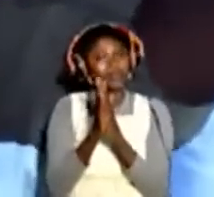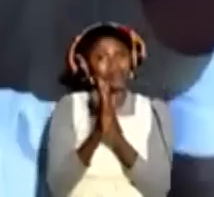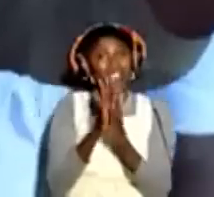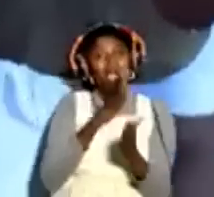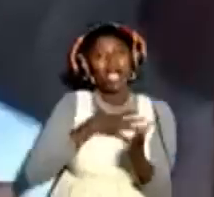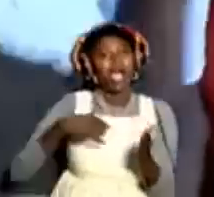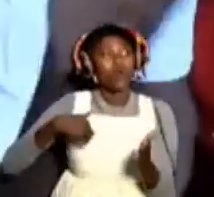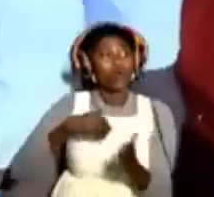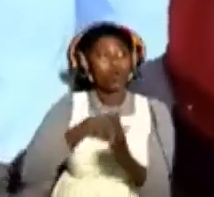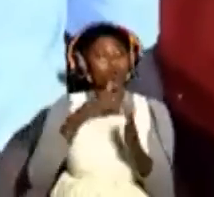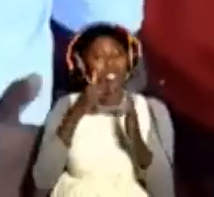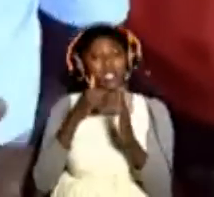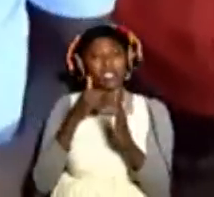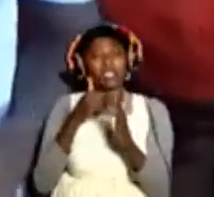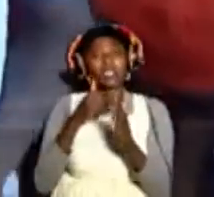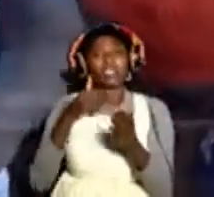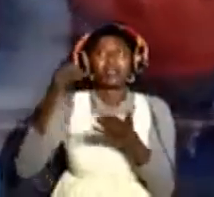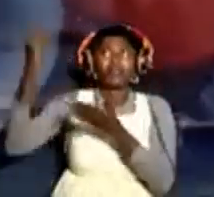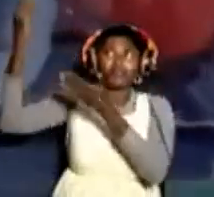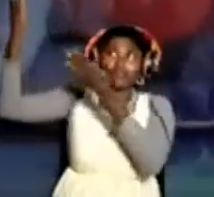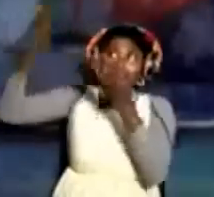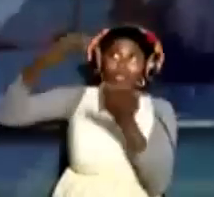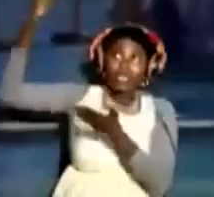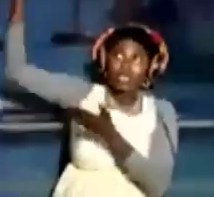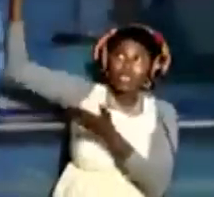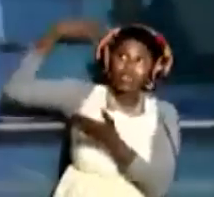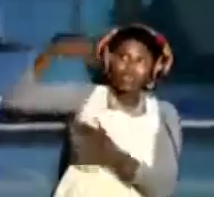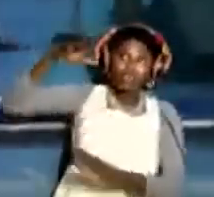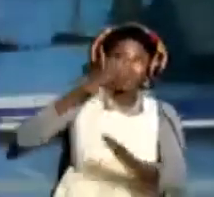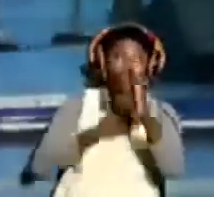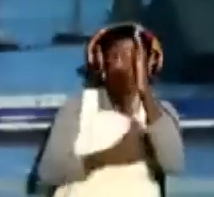And we are going to invoke the grace of God upon your life.